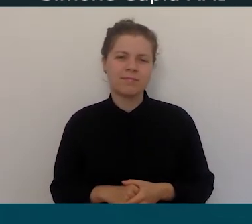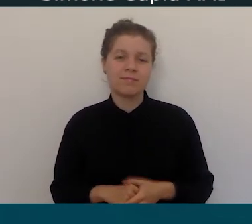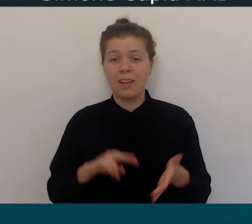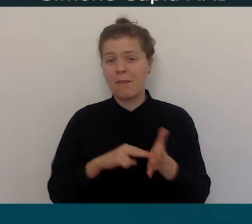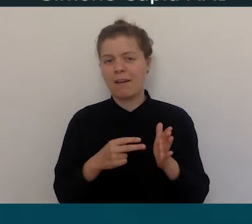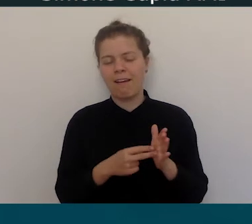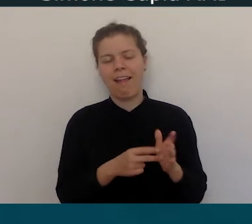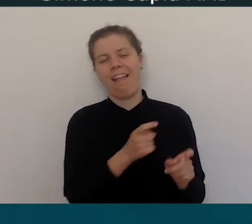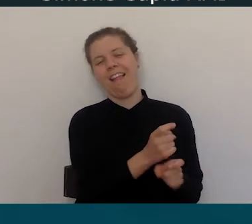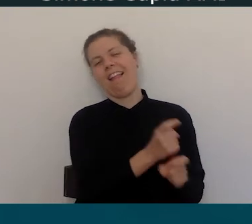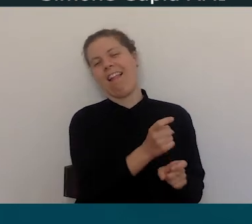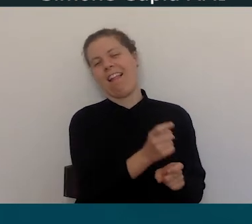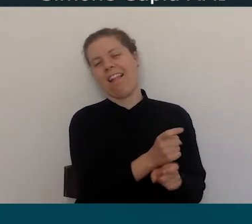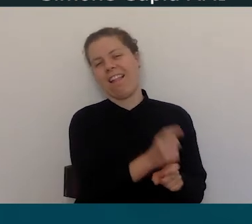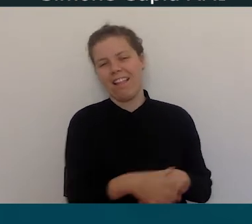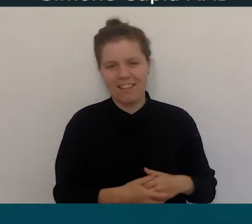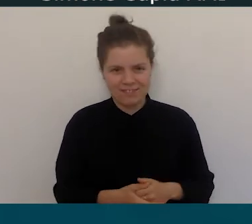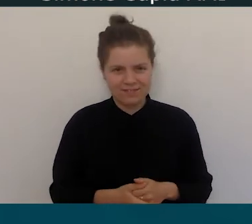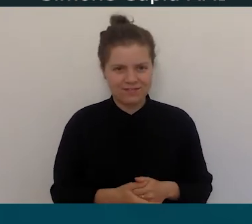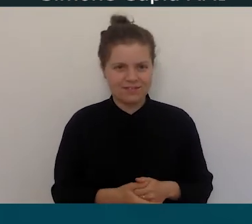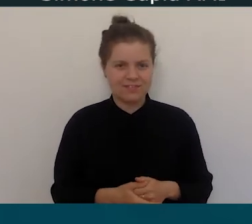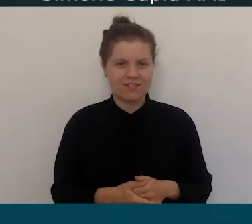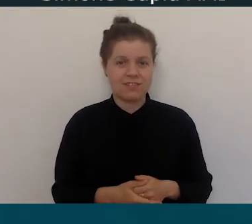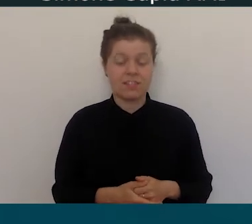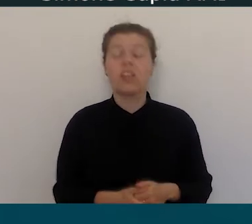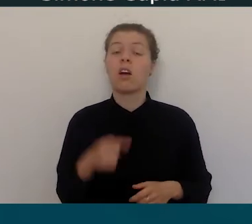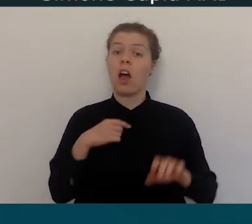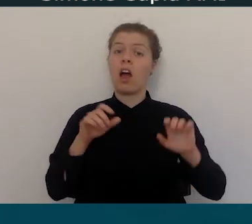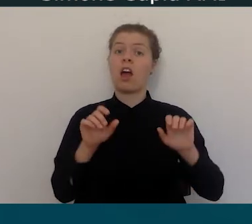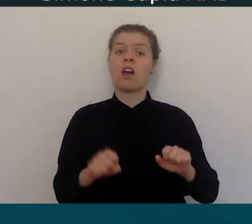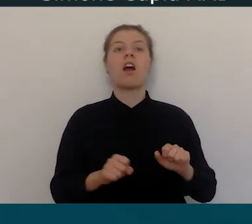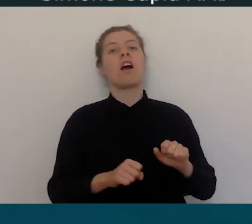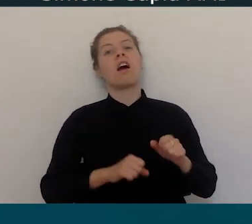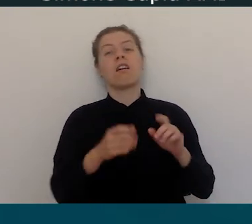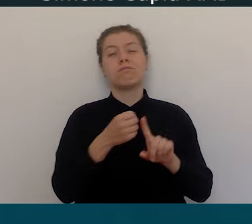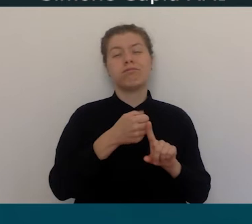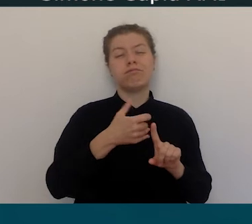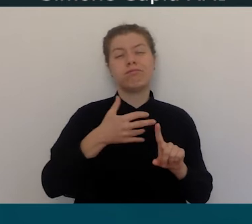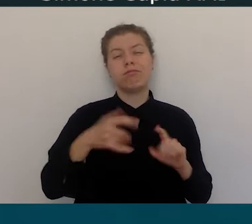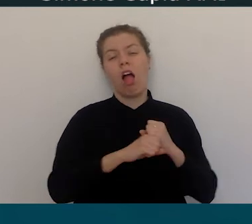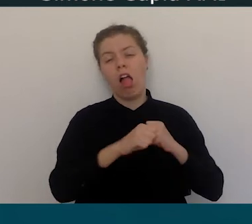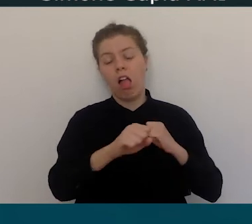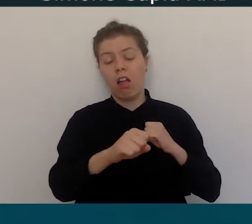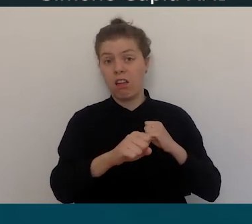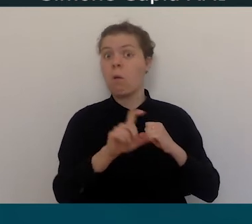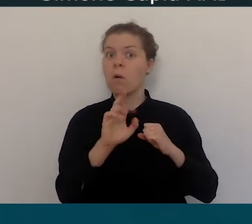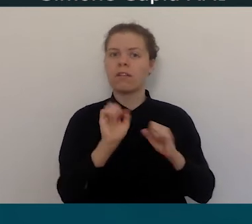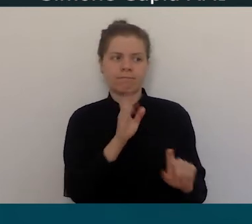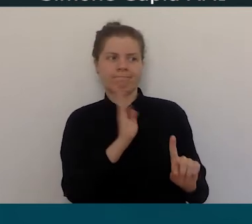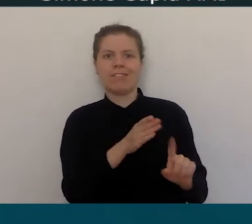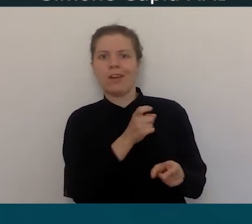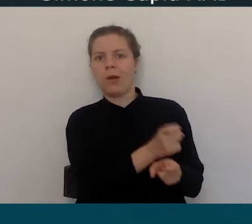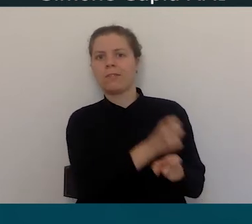The joke's on you. So instead of taking 11 words to say the joke's on you, just say the joke's on you. Because the